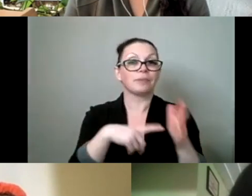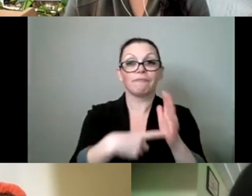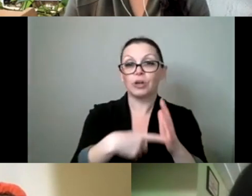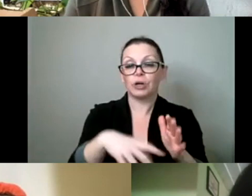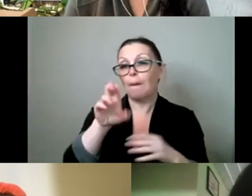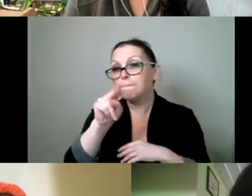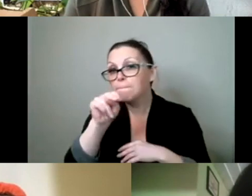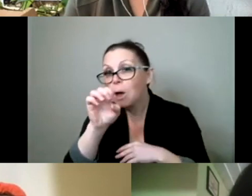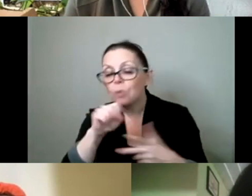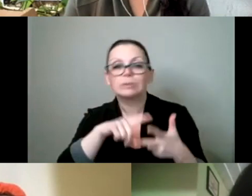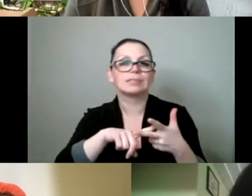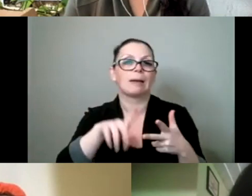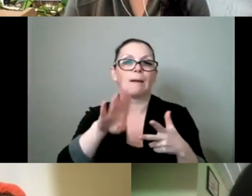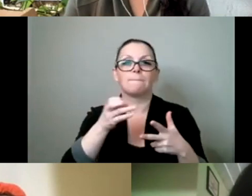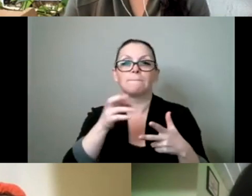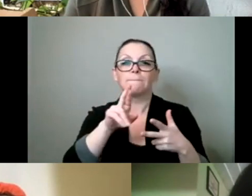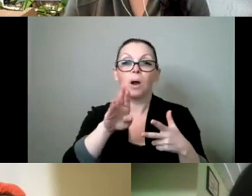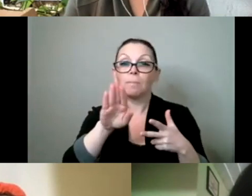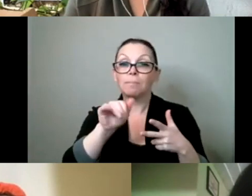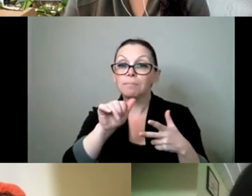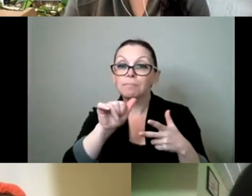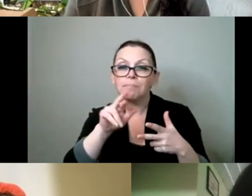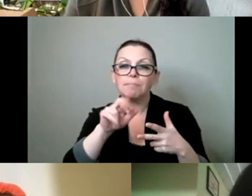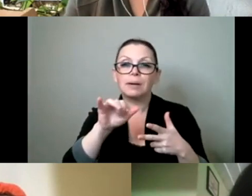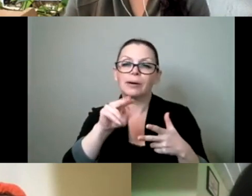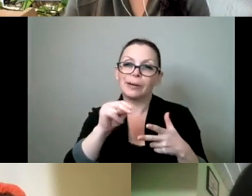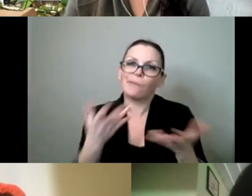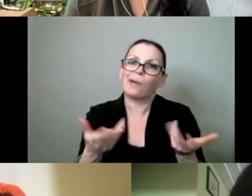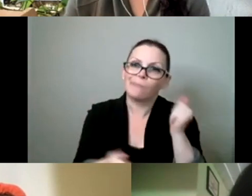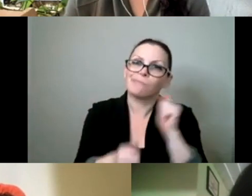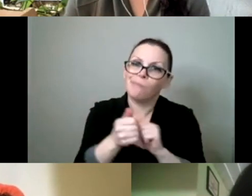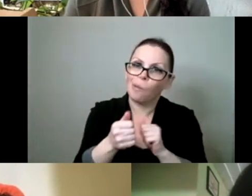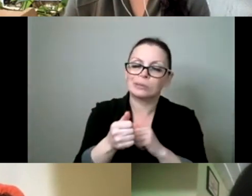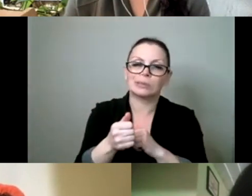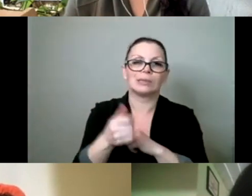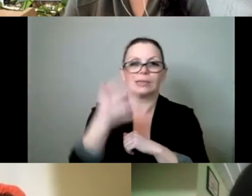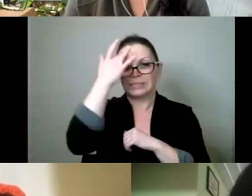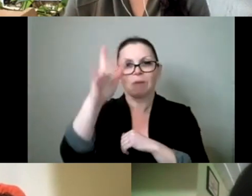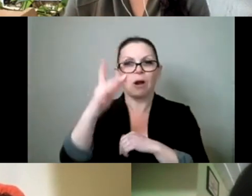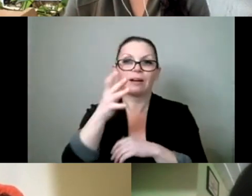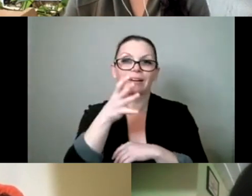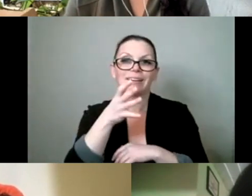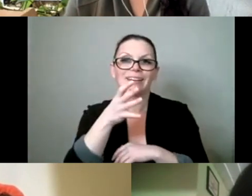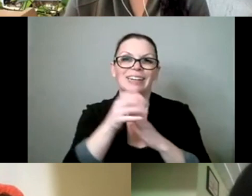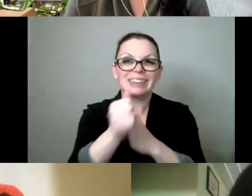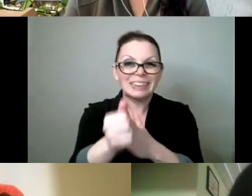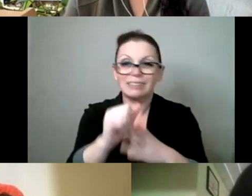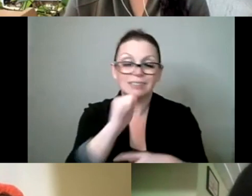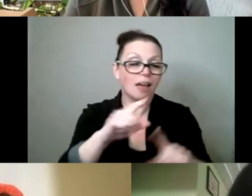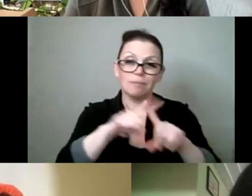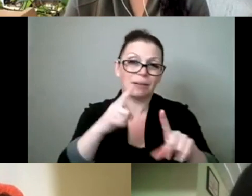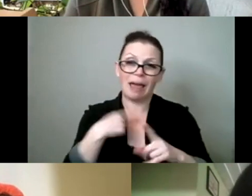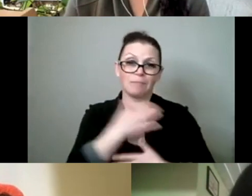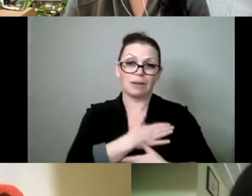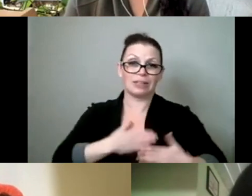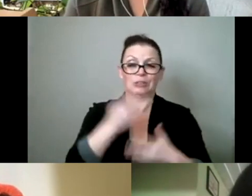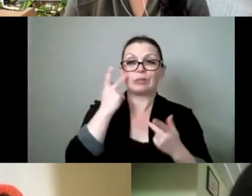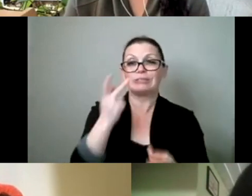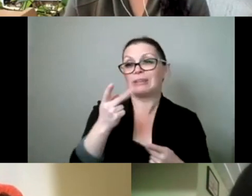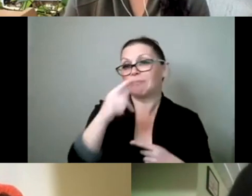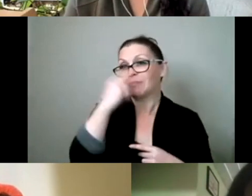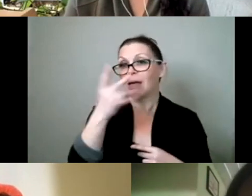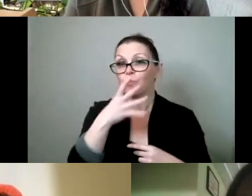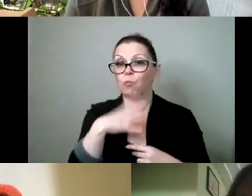and All. I mean, I'm not saying they were the smartest leads, but I am enjoying seeing these Black women like kind of kick ass